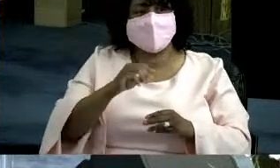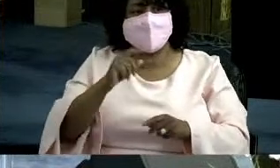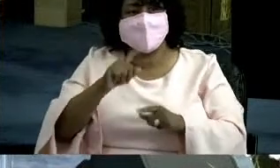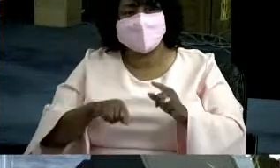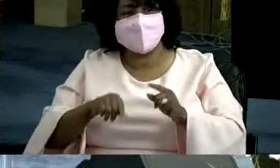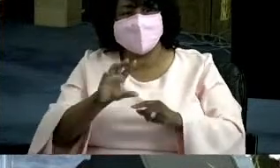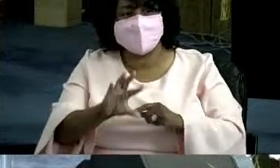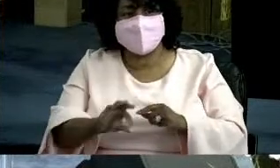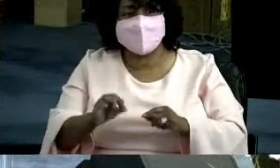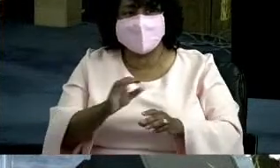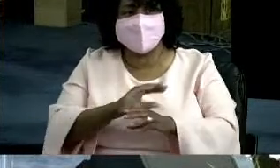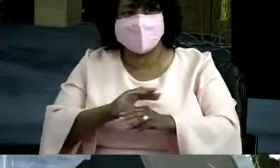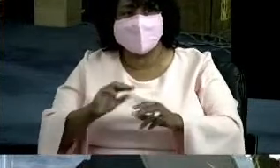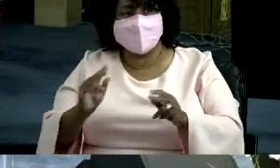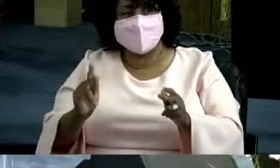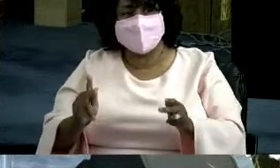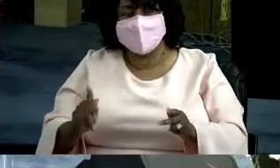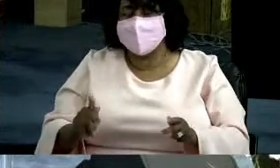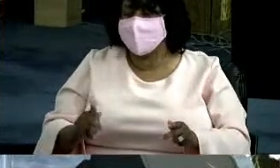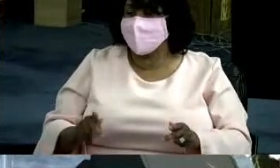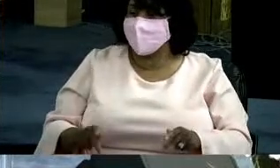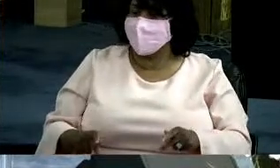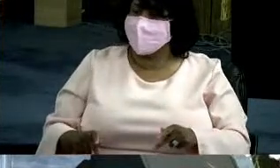Couldn't find nobody,